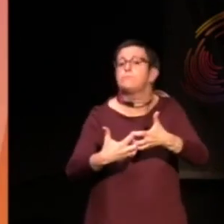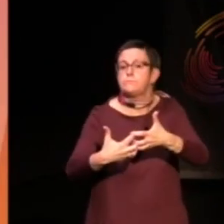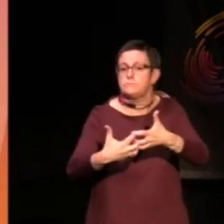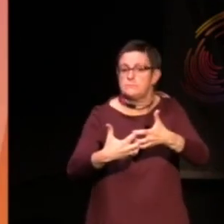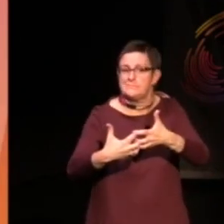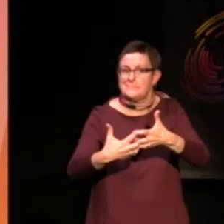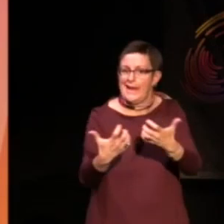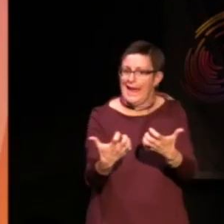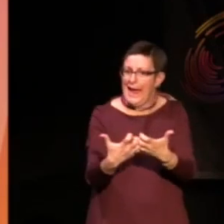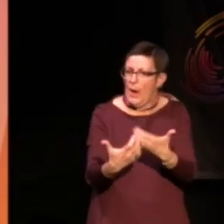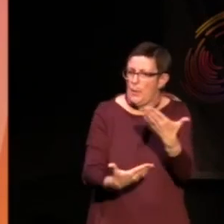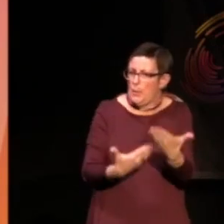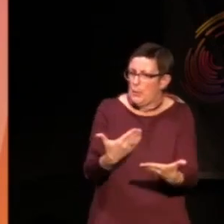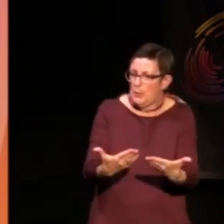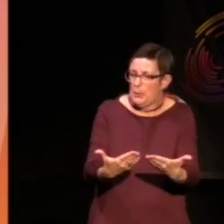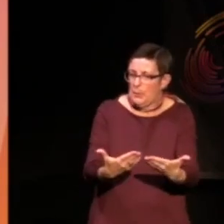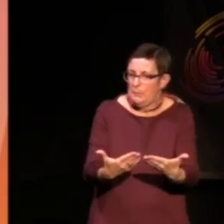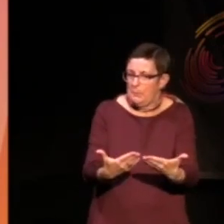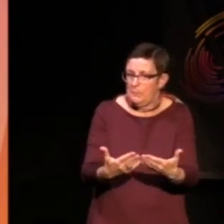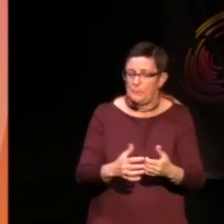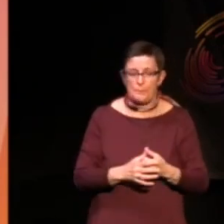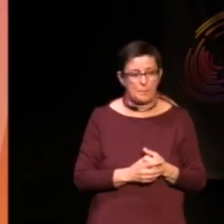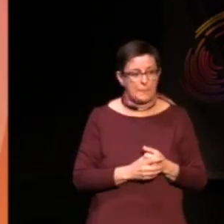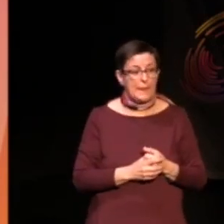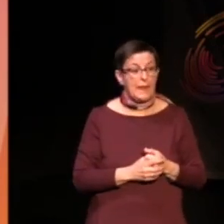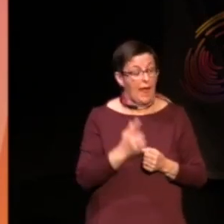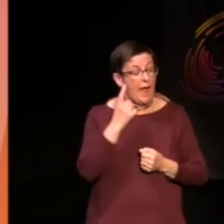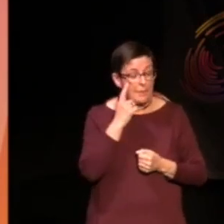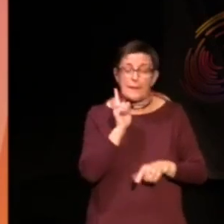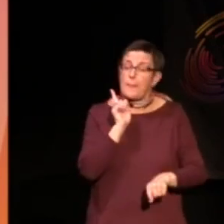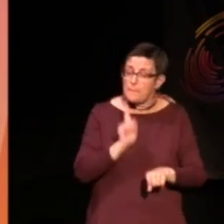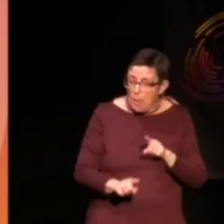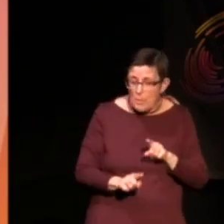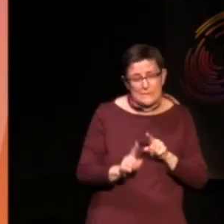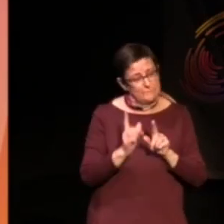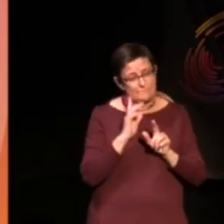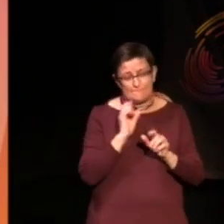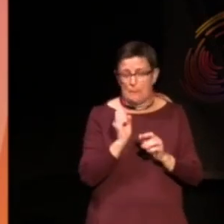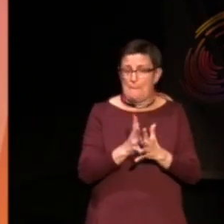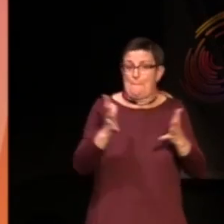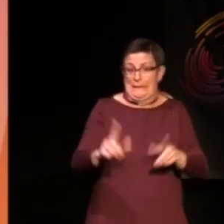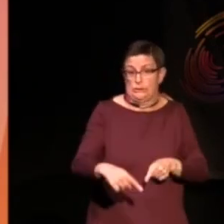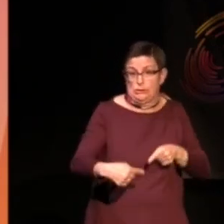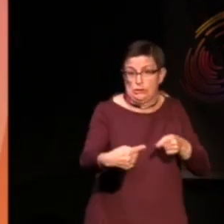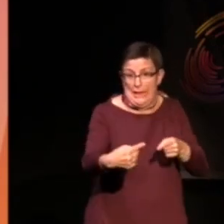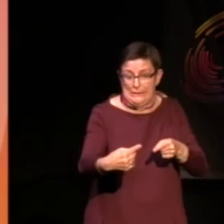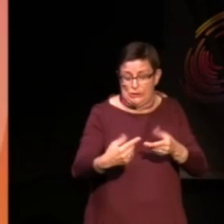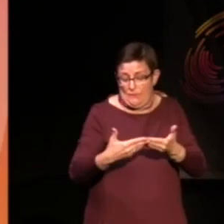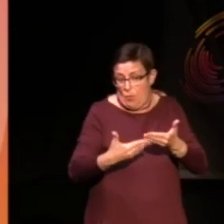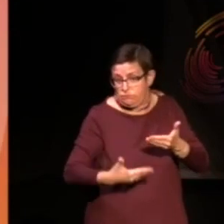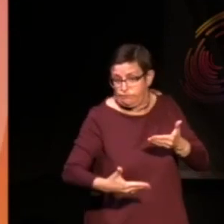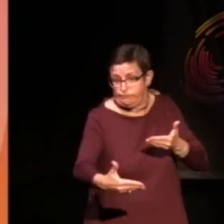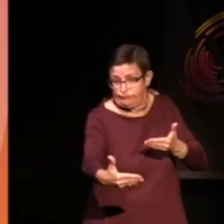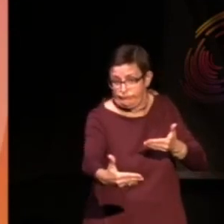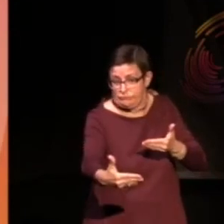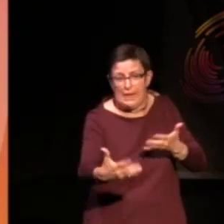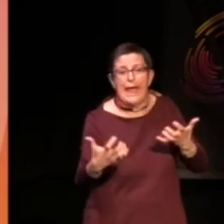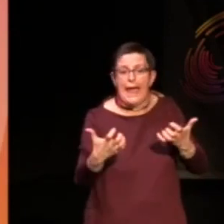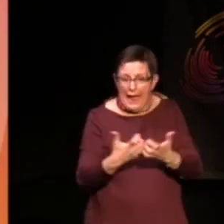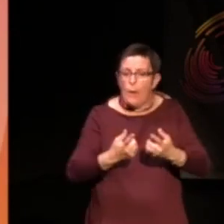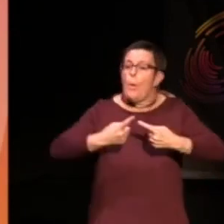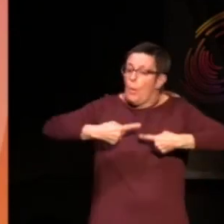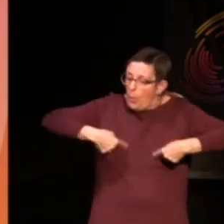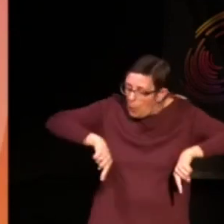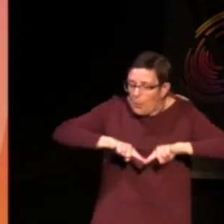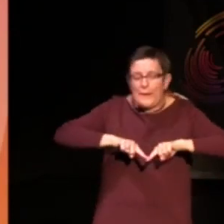that are drawn in front of us? I think that's going to be our biggest challenge in the days and the years ahead. How do